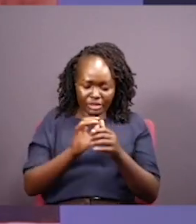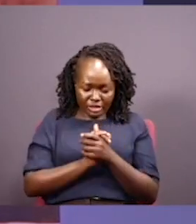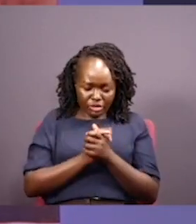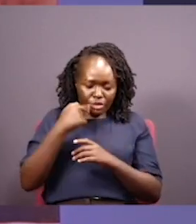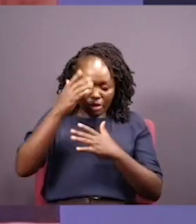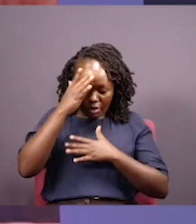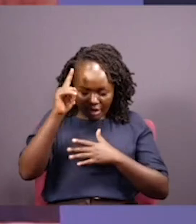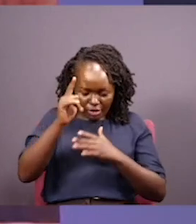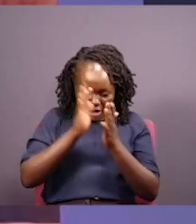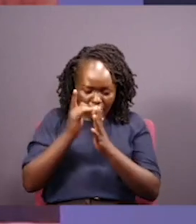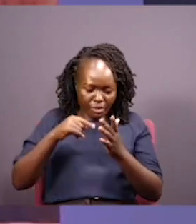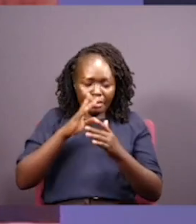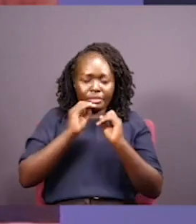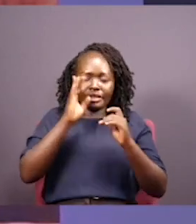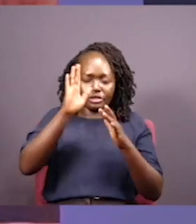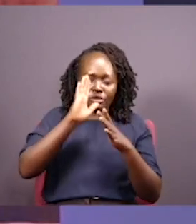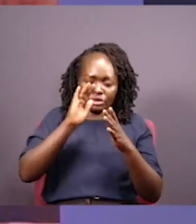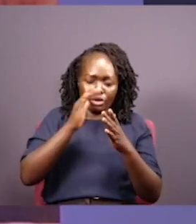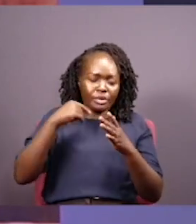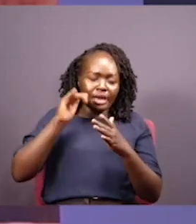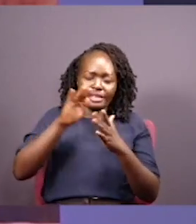we bless you. We ask all this with